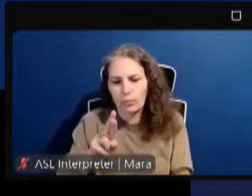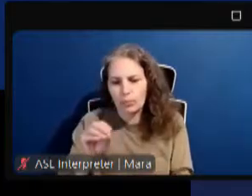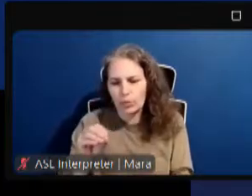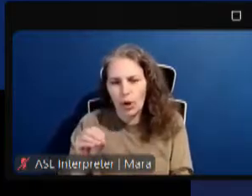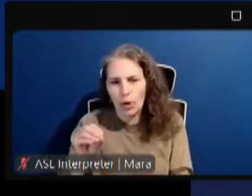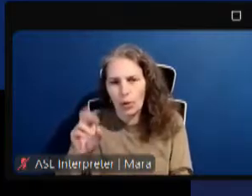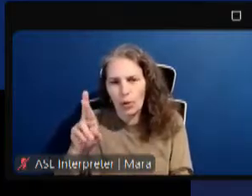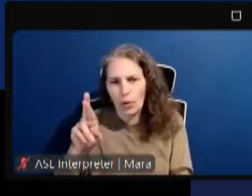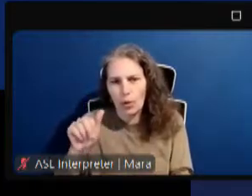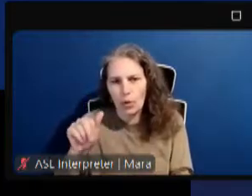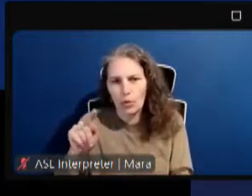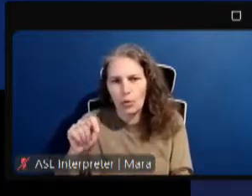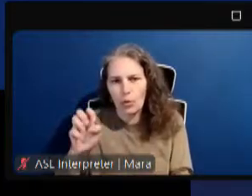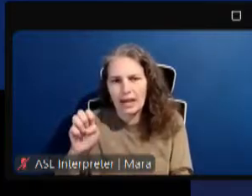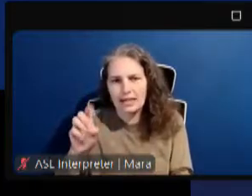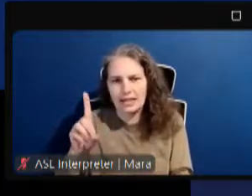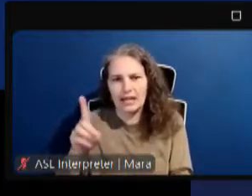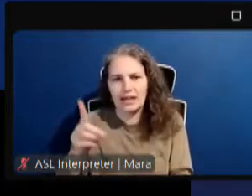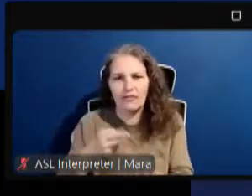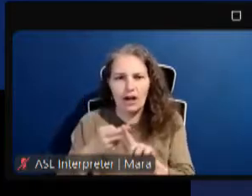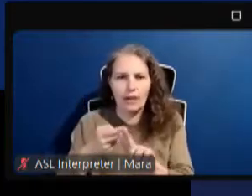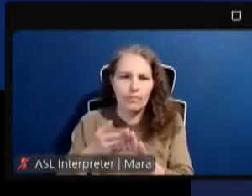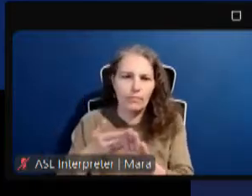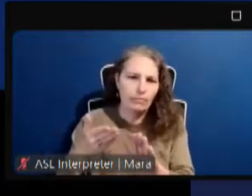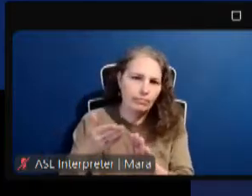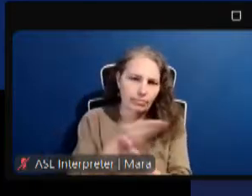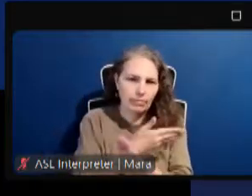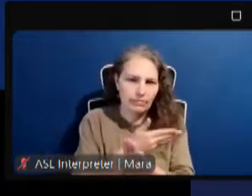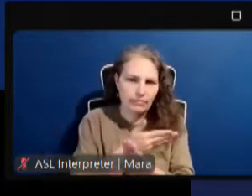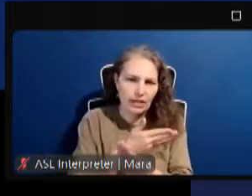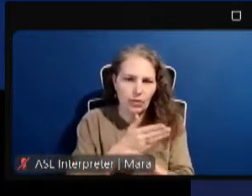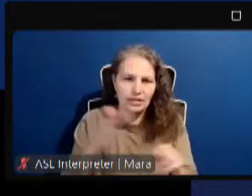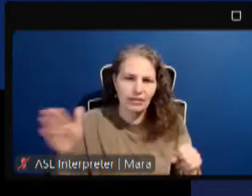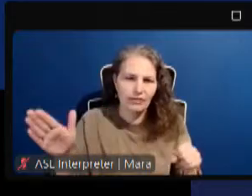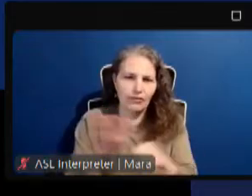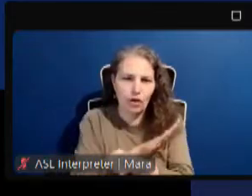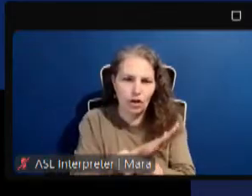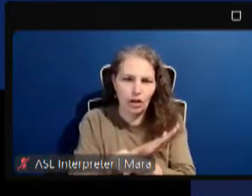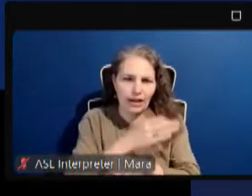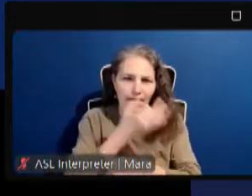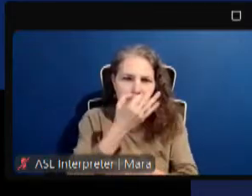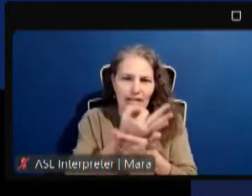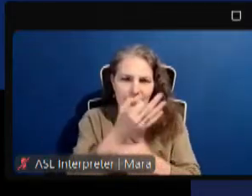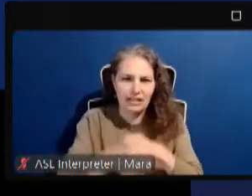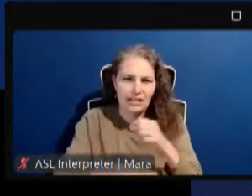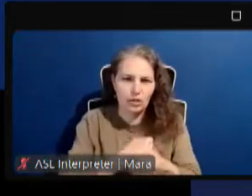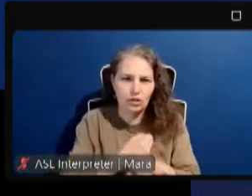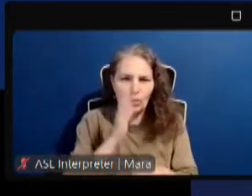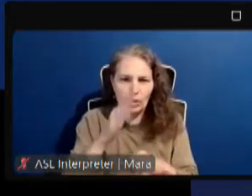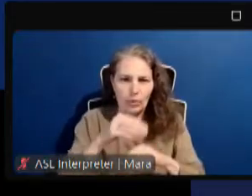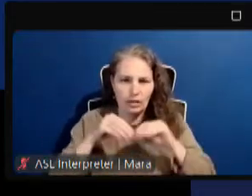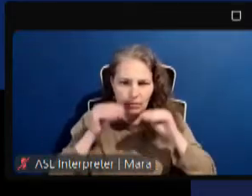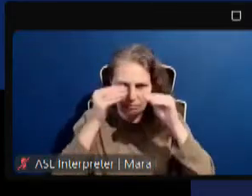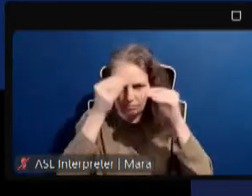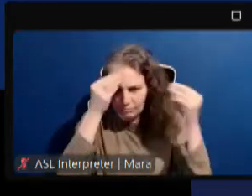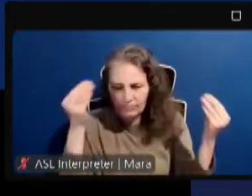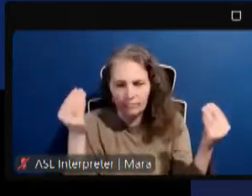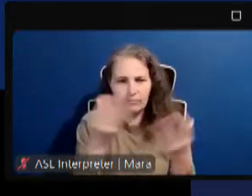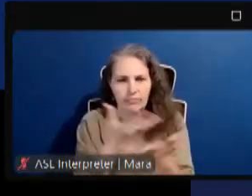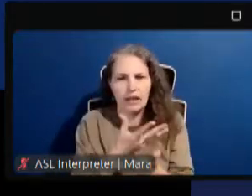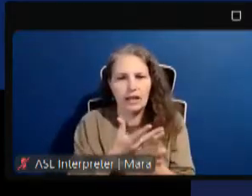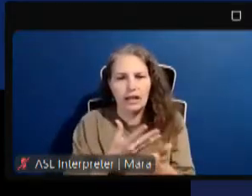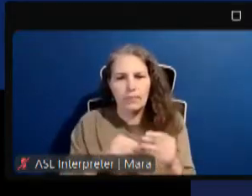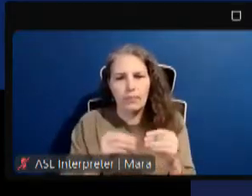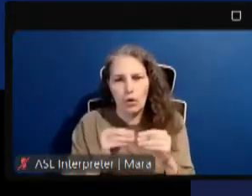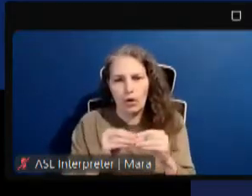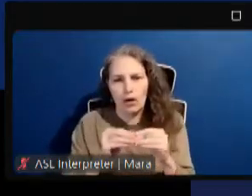throughout the course of the entire fiscal year. We're going to be sending out additional information both by email as well as